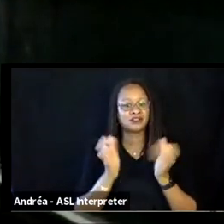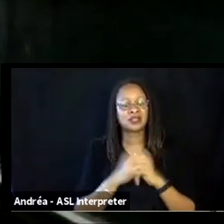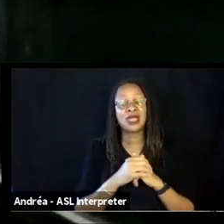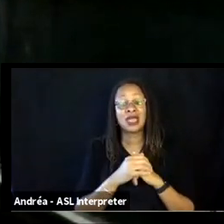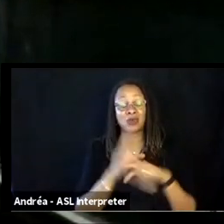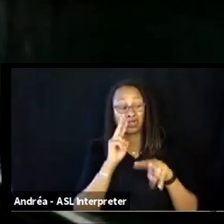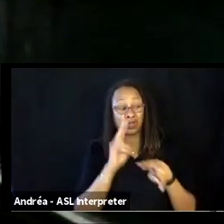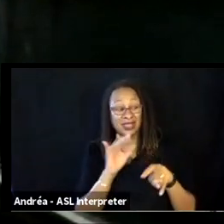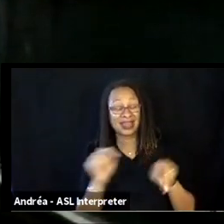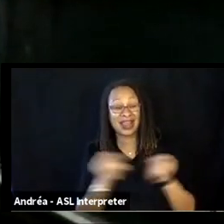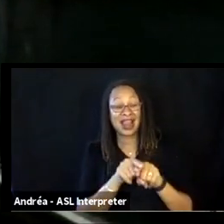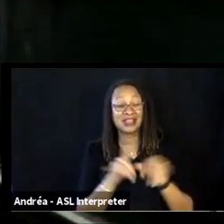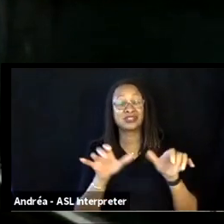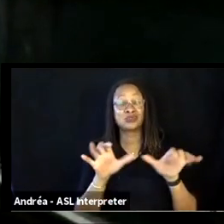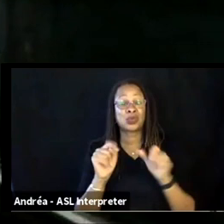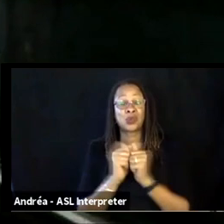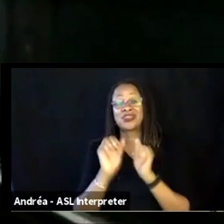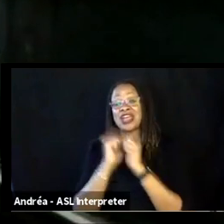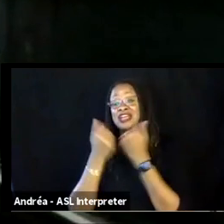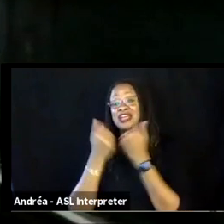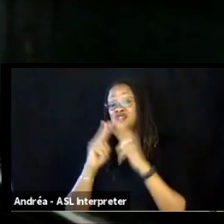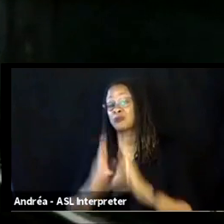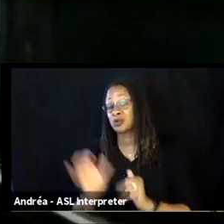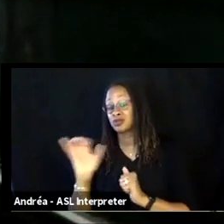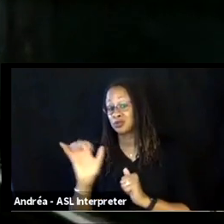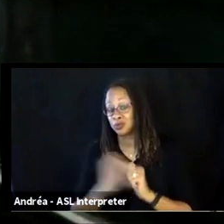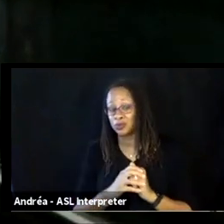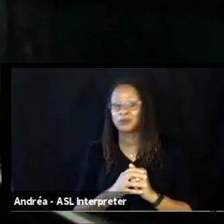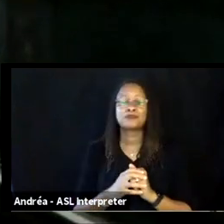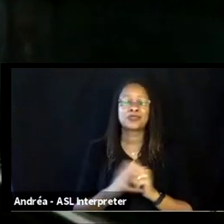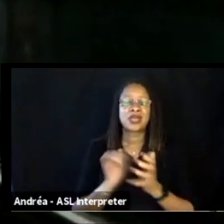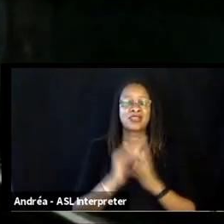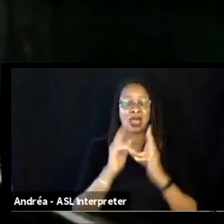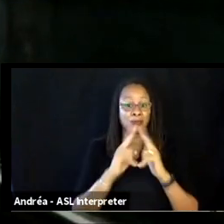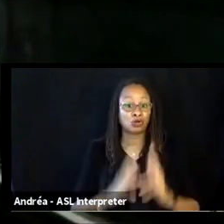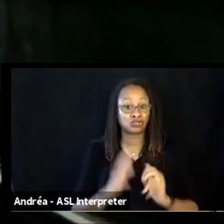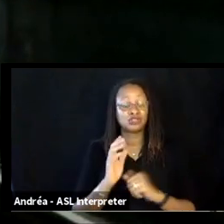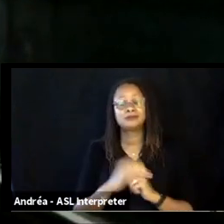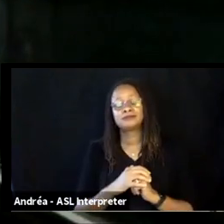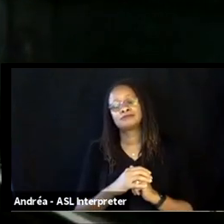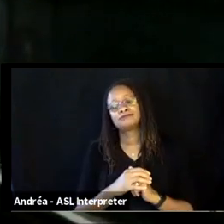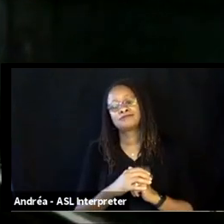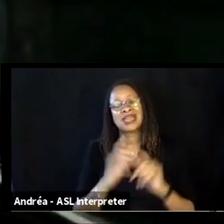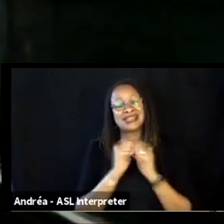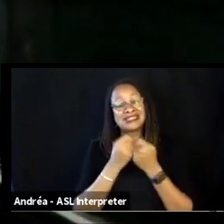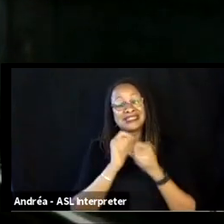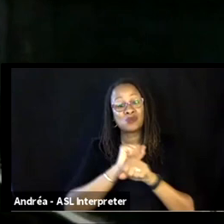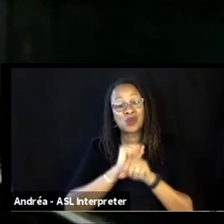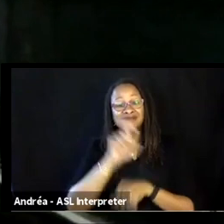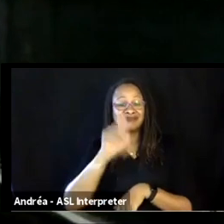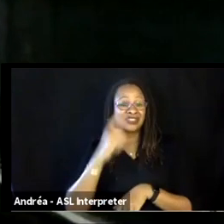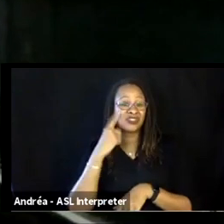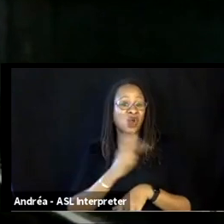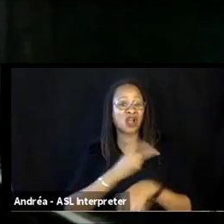that as well and doing that with our agency partners too. And that, you know, partnership and teamwork is necessary for